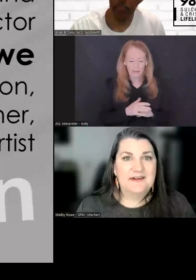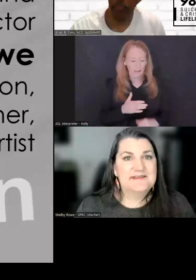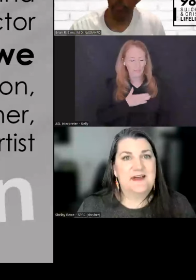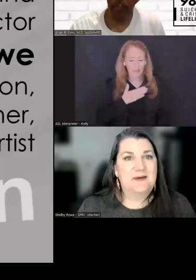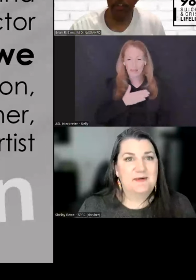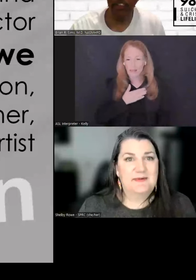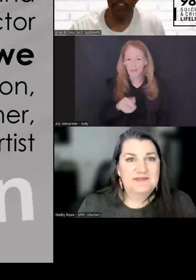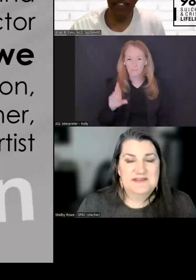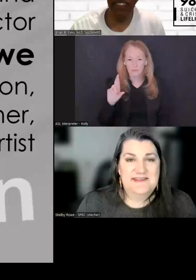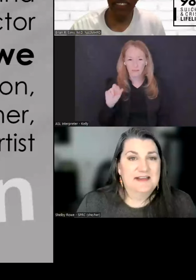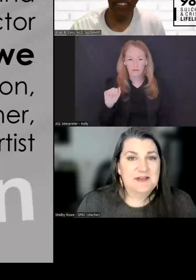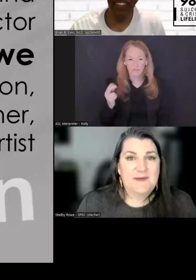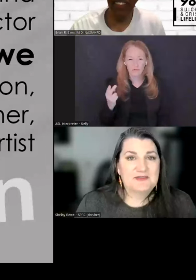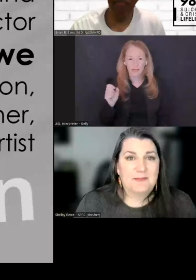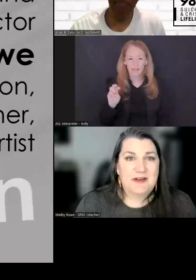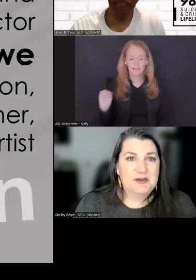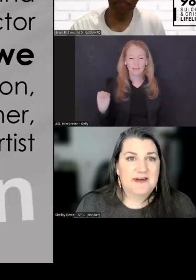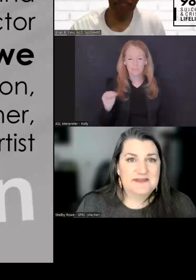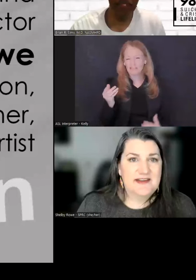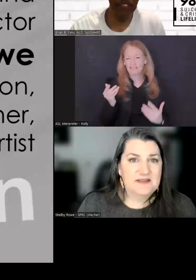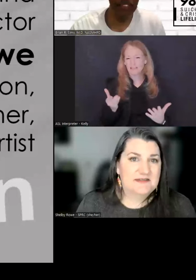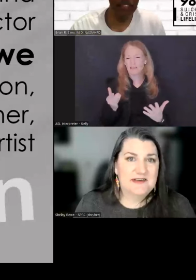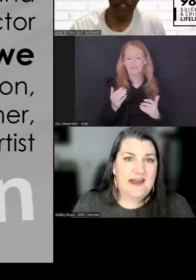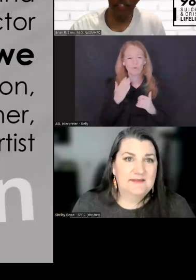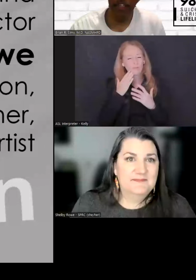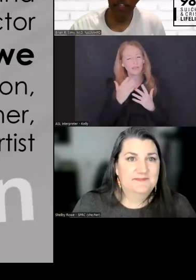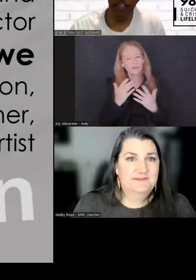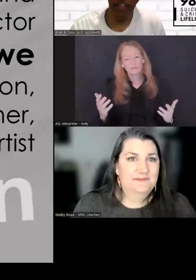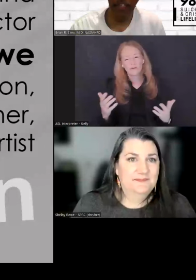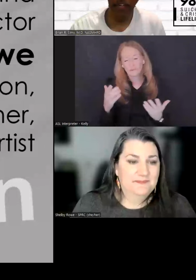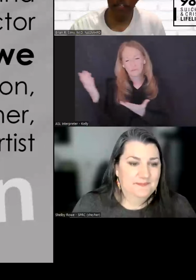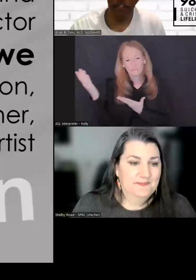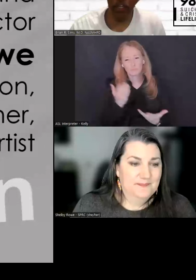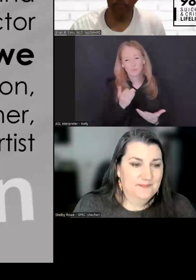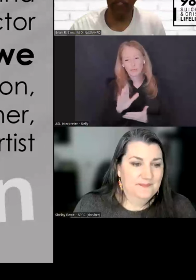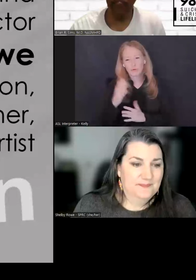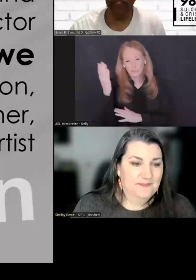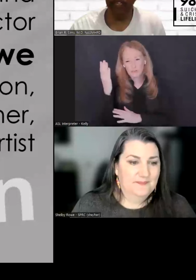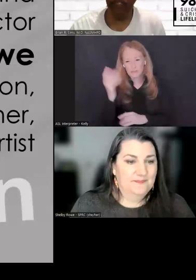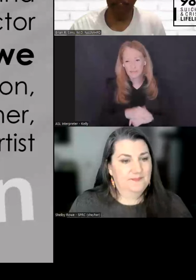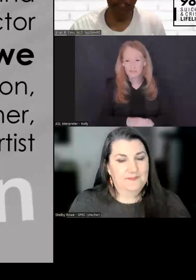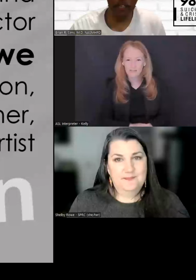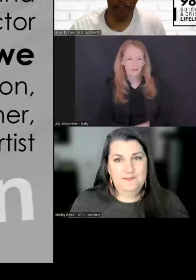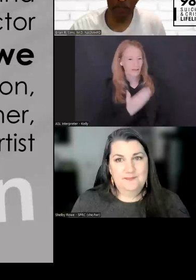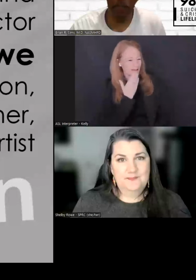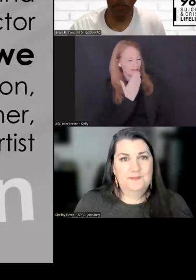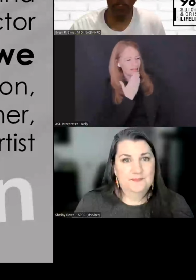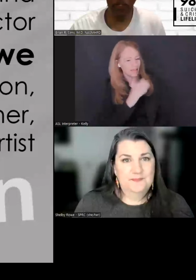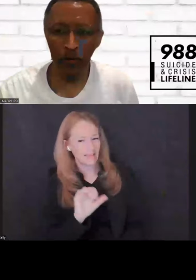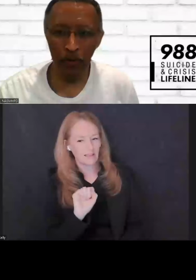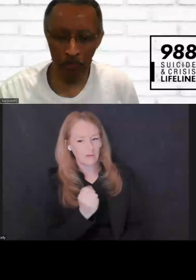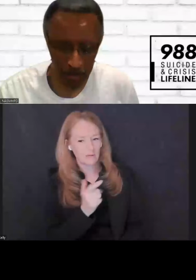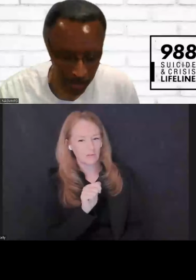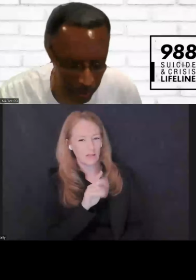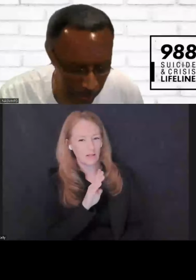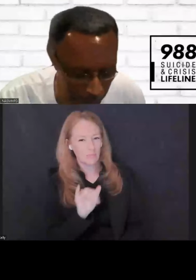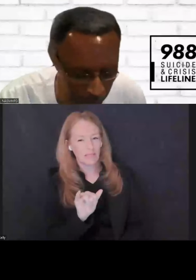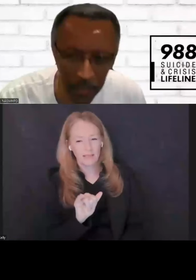there. So just thanks so much for bringing your presentation today. Thank you, Shelby. Thank you, Vic, for